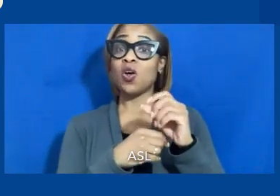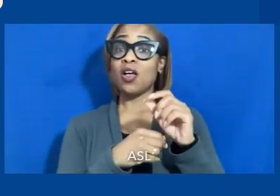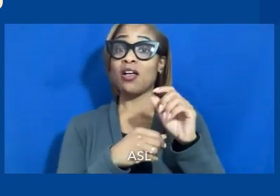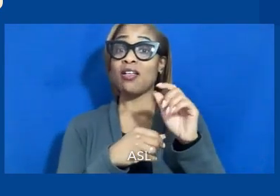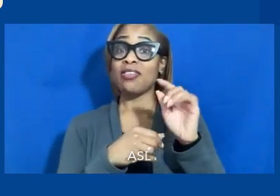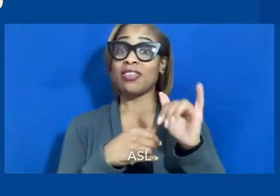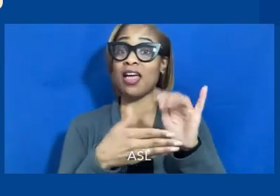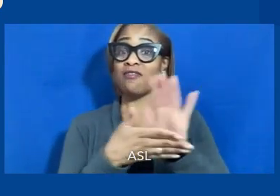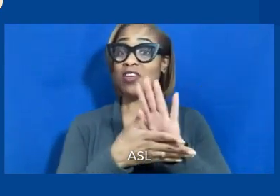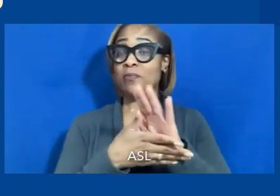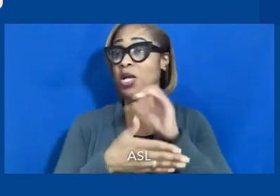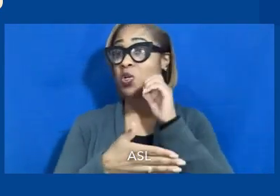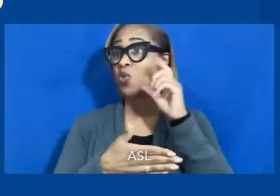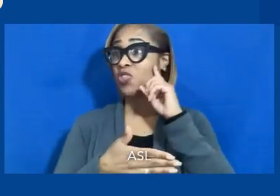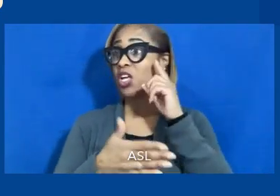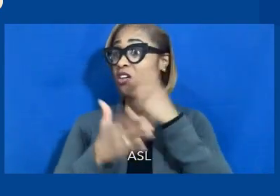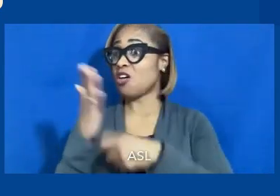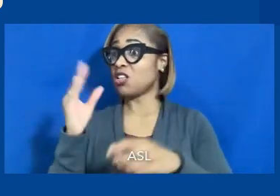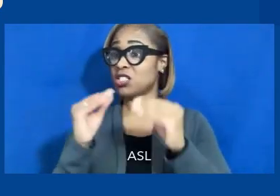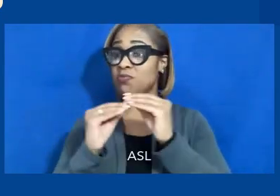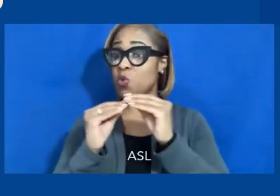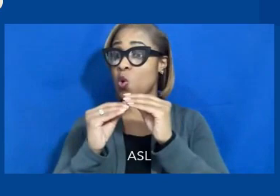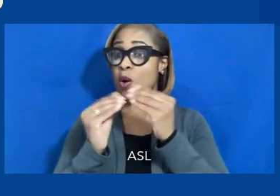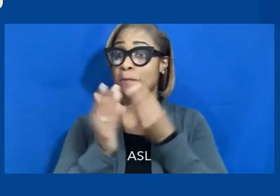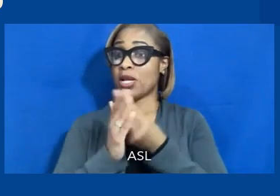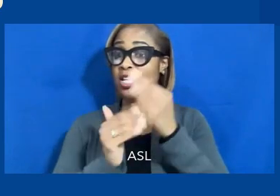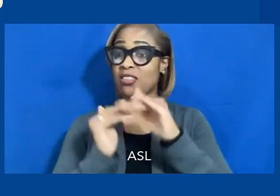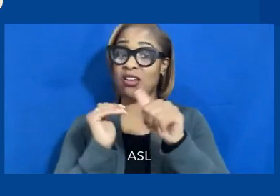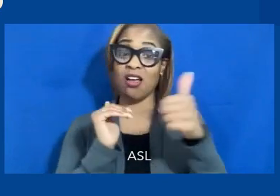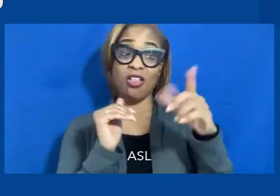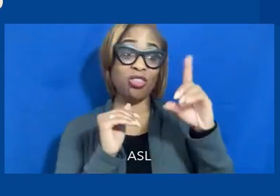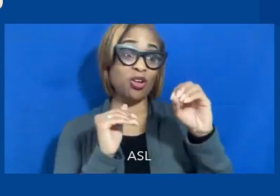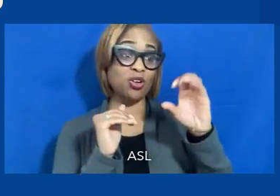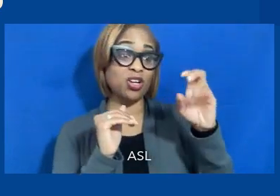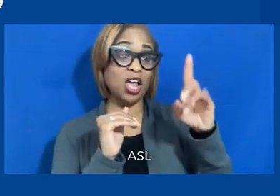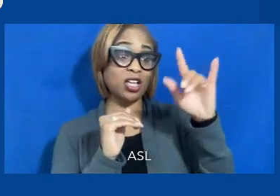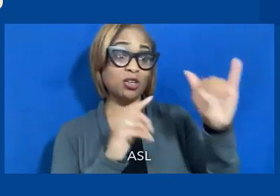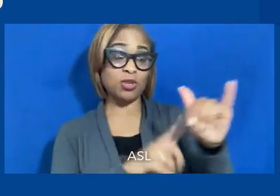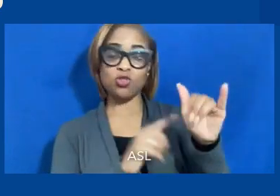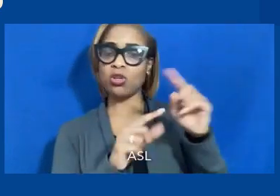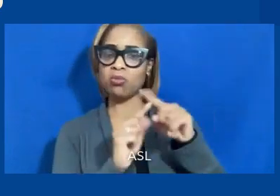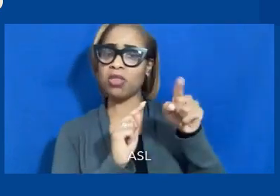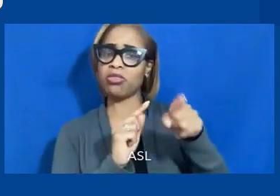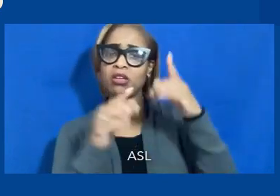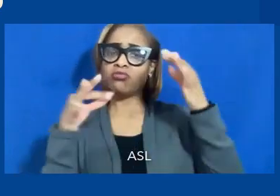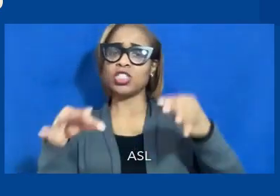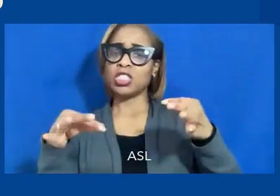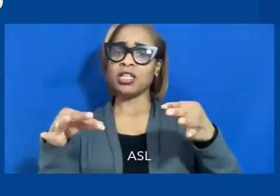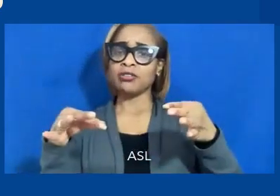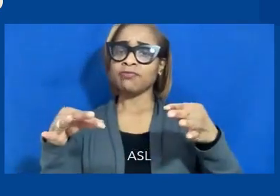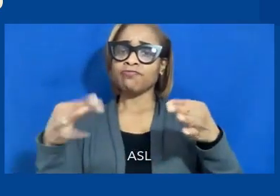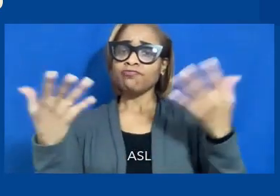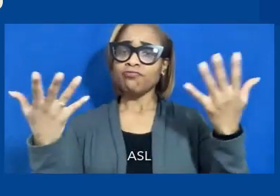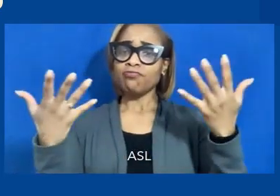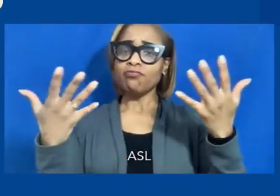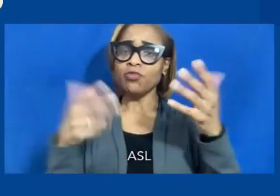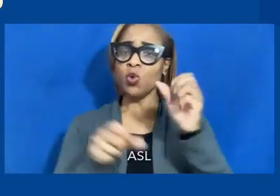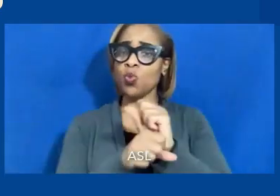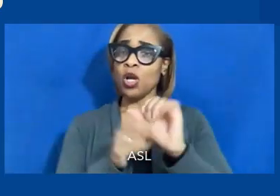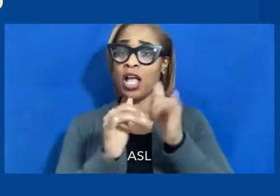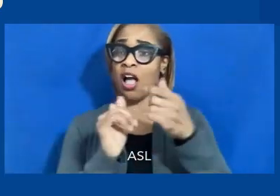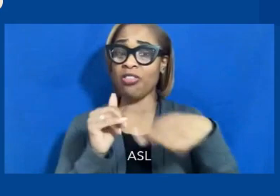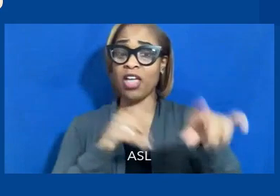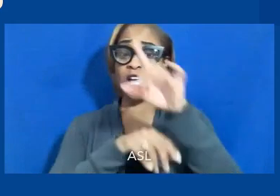more money than any other documentary. I just think that they just decided to work the way they were used to,